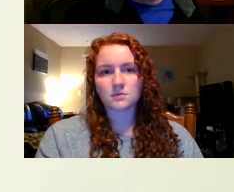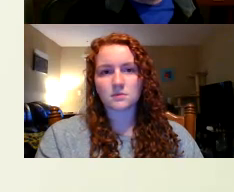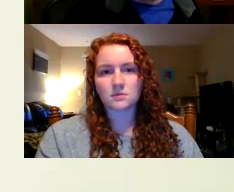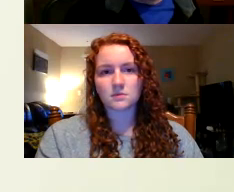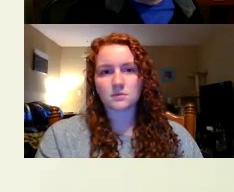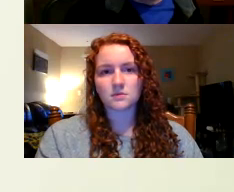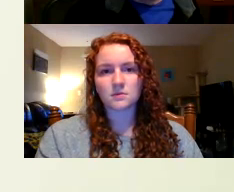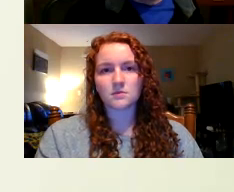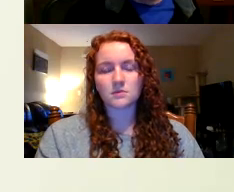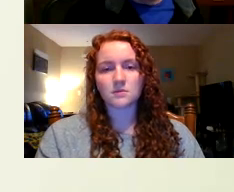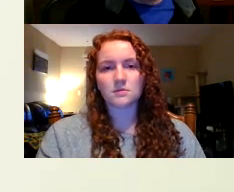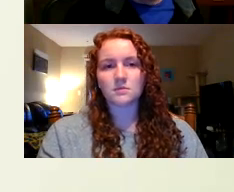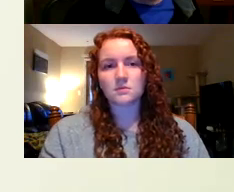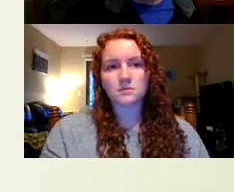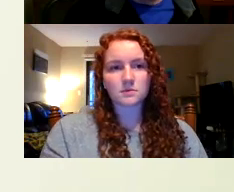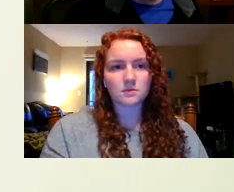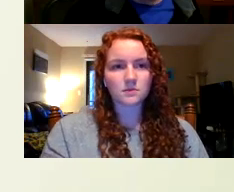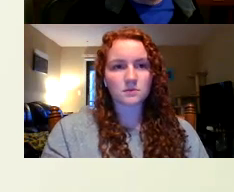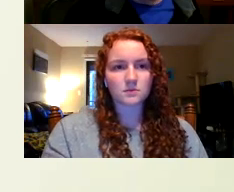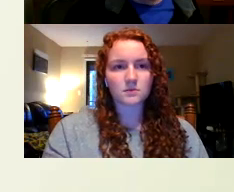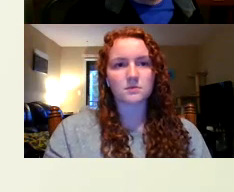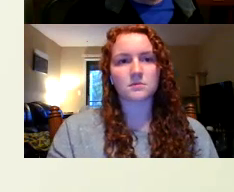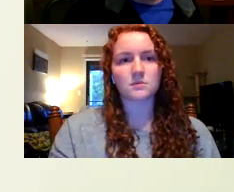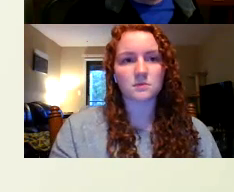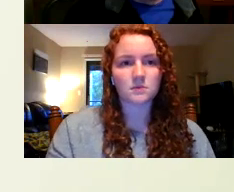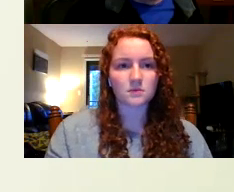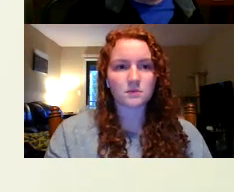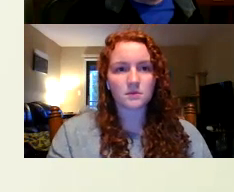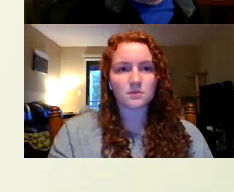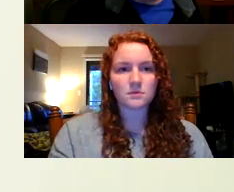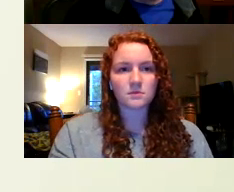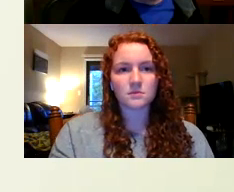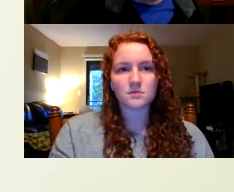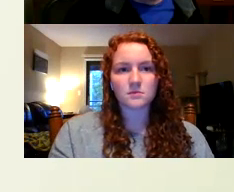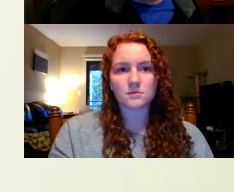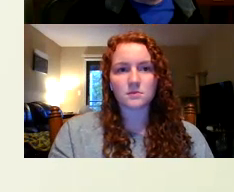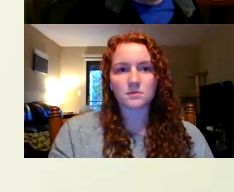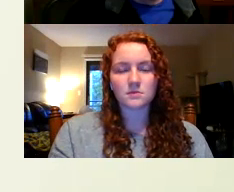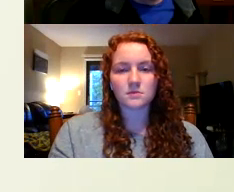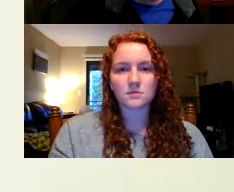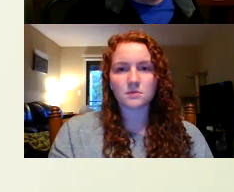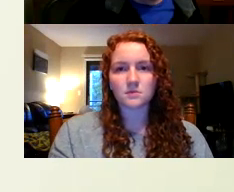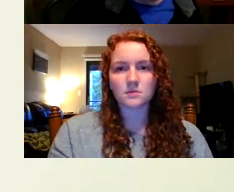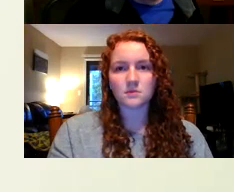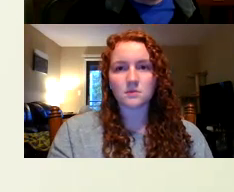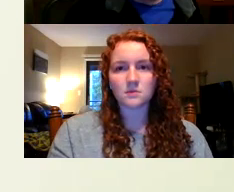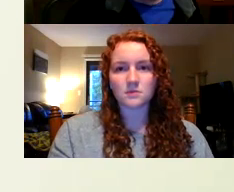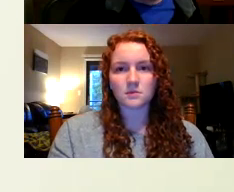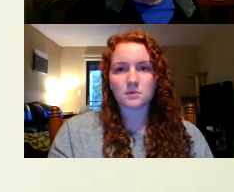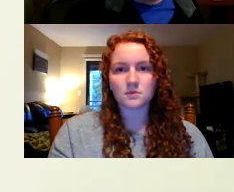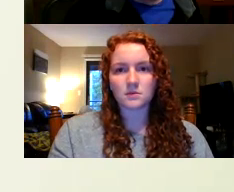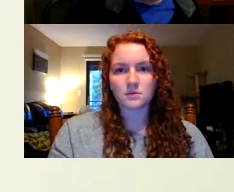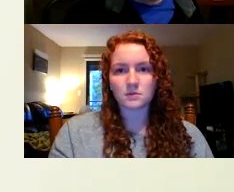la comadrona tiene que ir a ver a la señora en su casa. Cada mes?